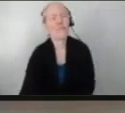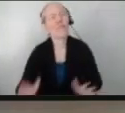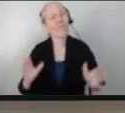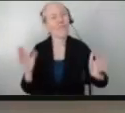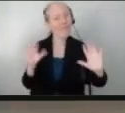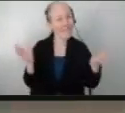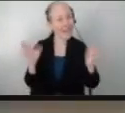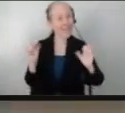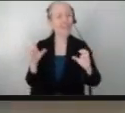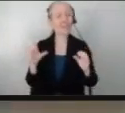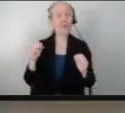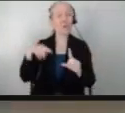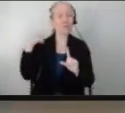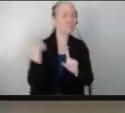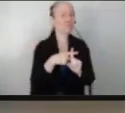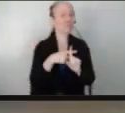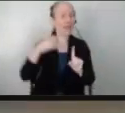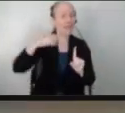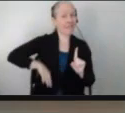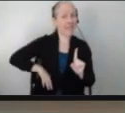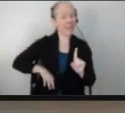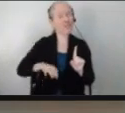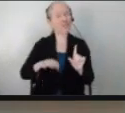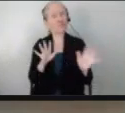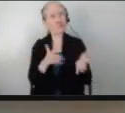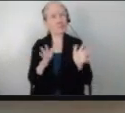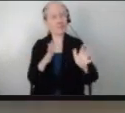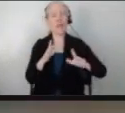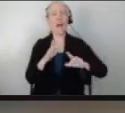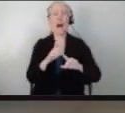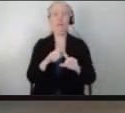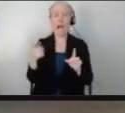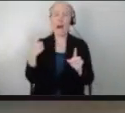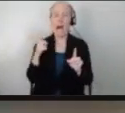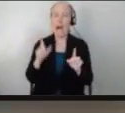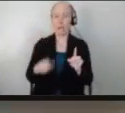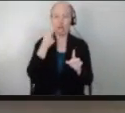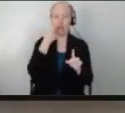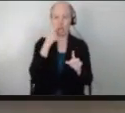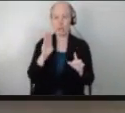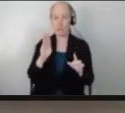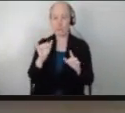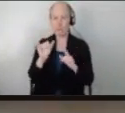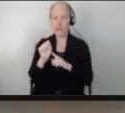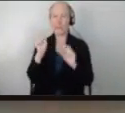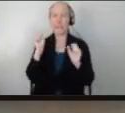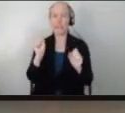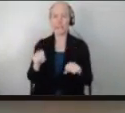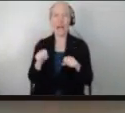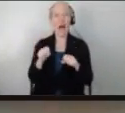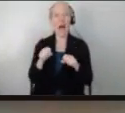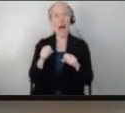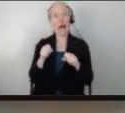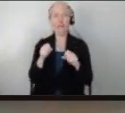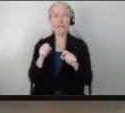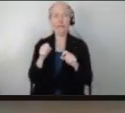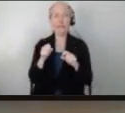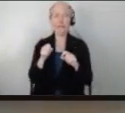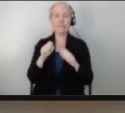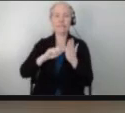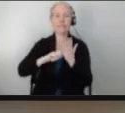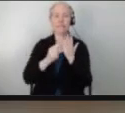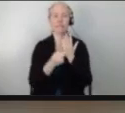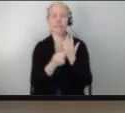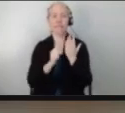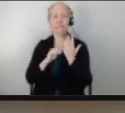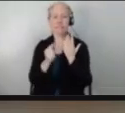an advantage as much as bias. We have to recognize that bias cuts both ways. Let me give you an example of that. When I was